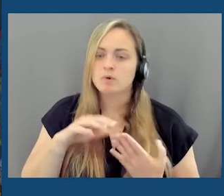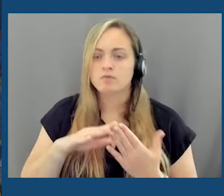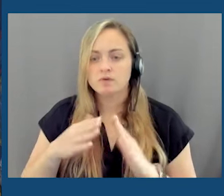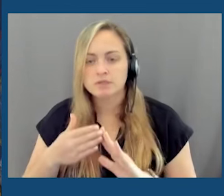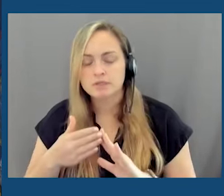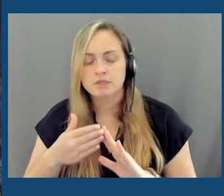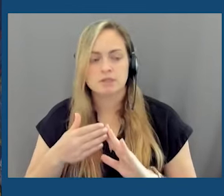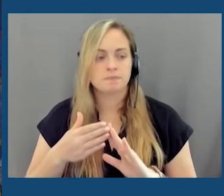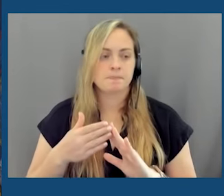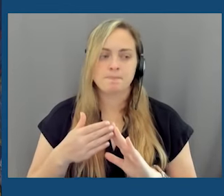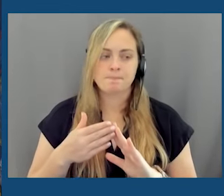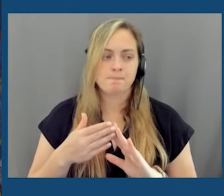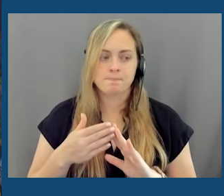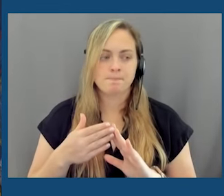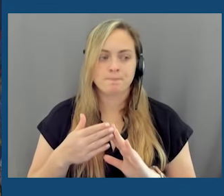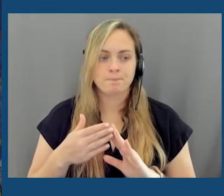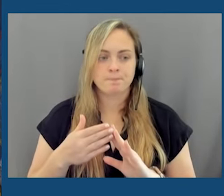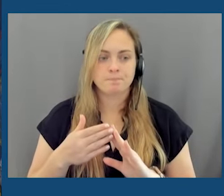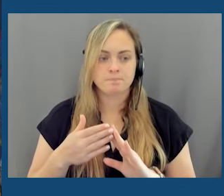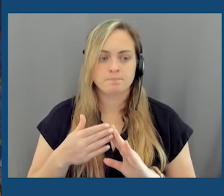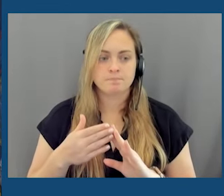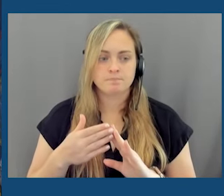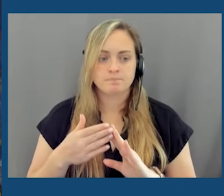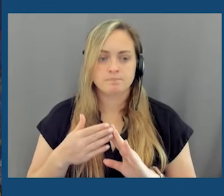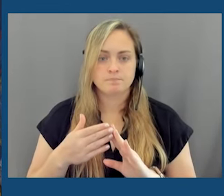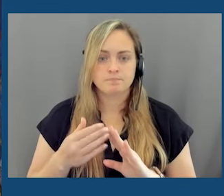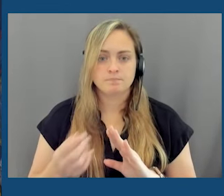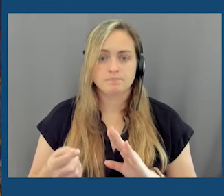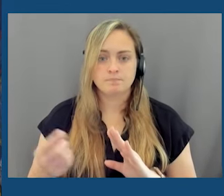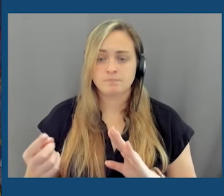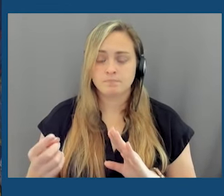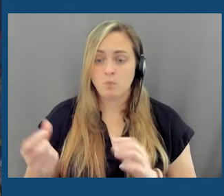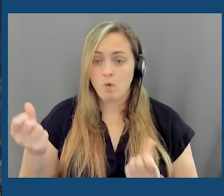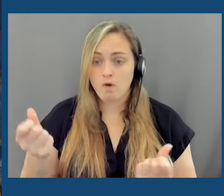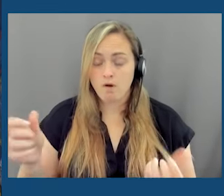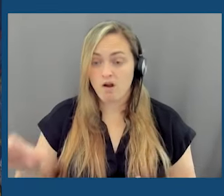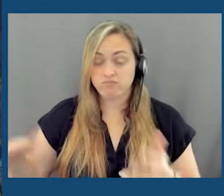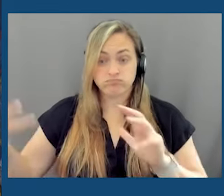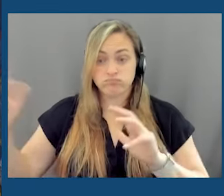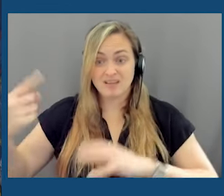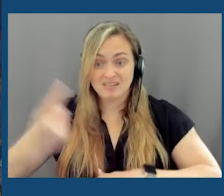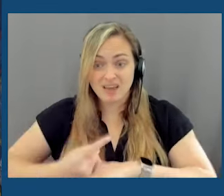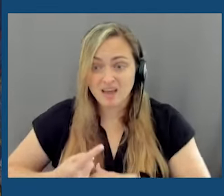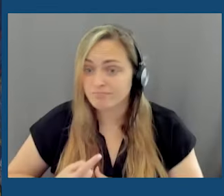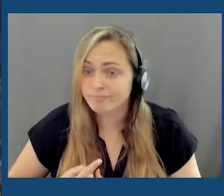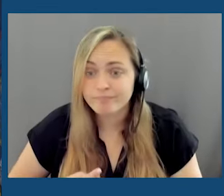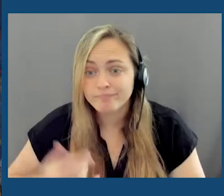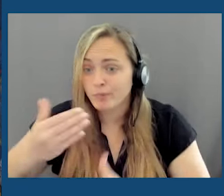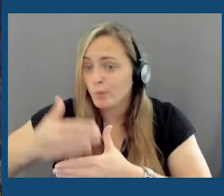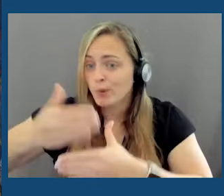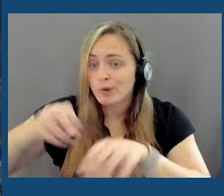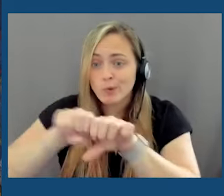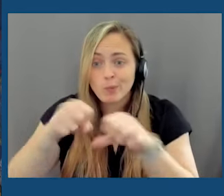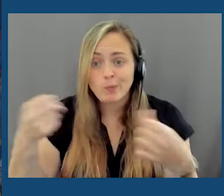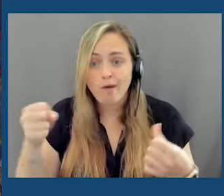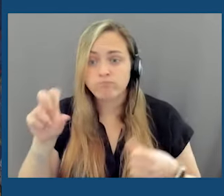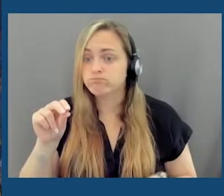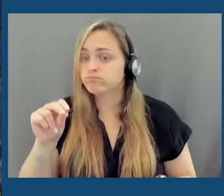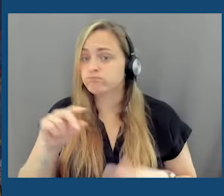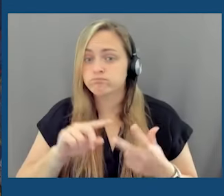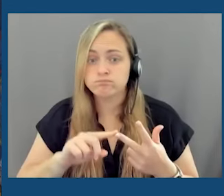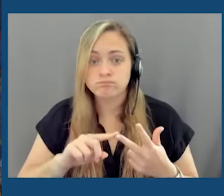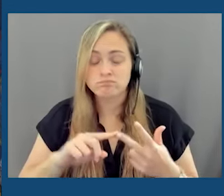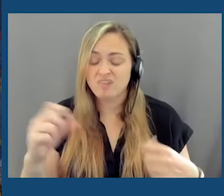community. Not one car was flipped. Not one window was broken. Not one